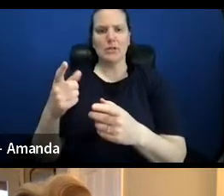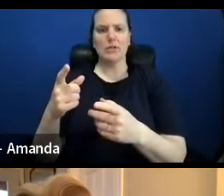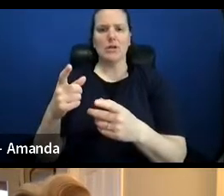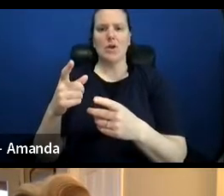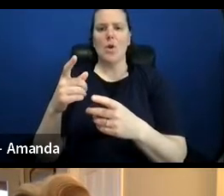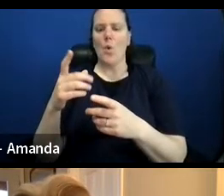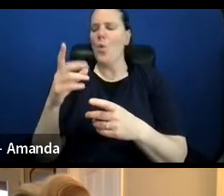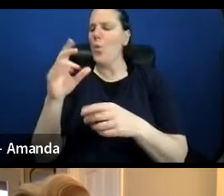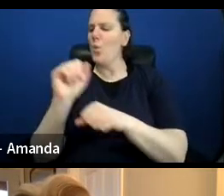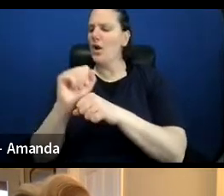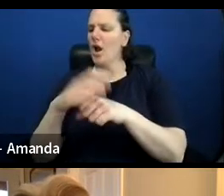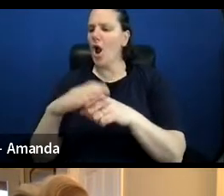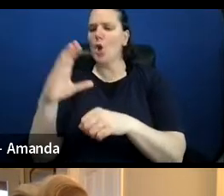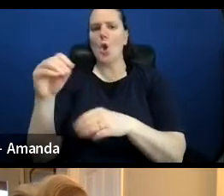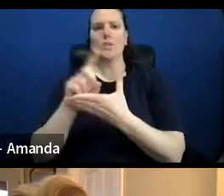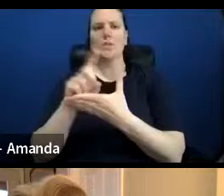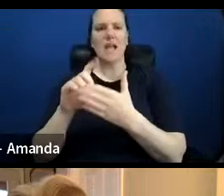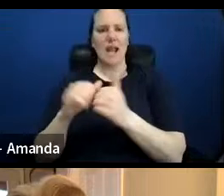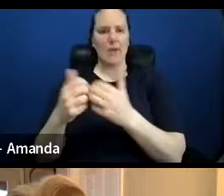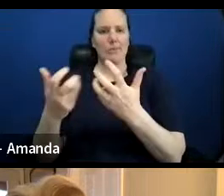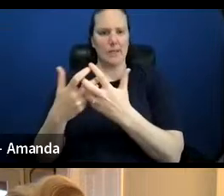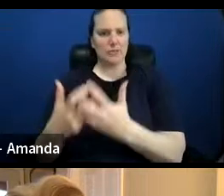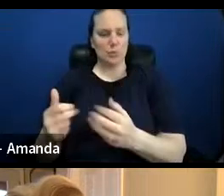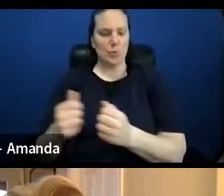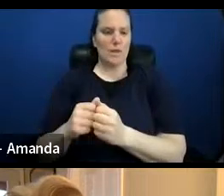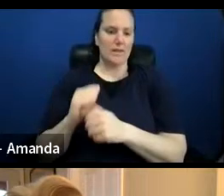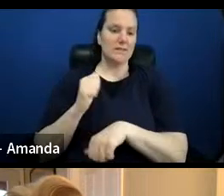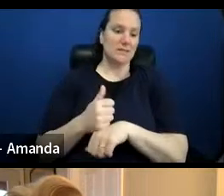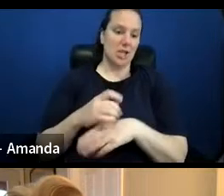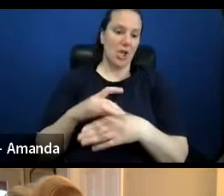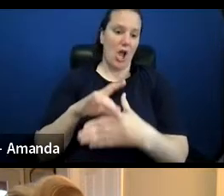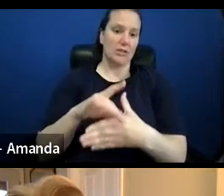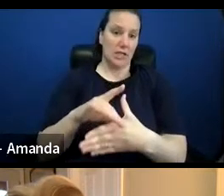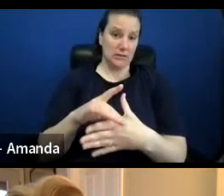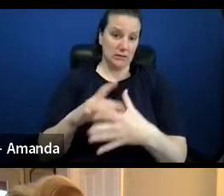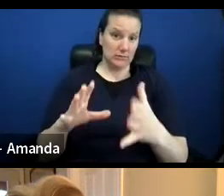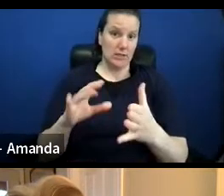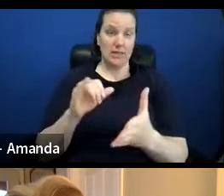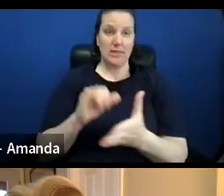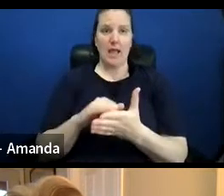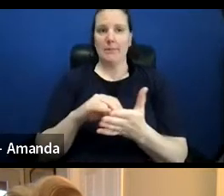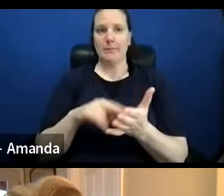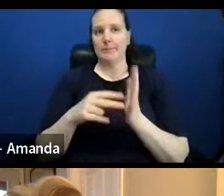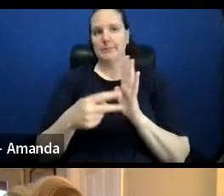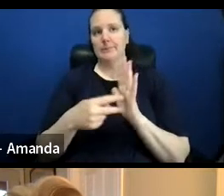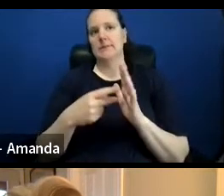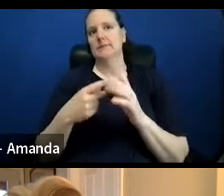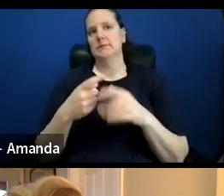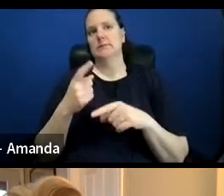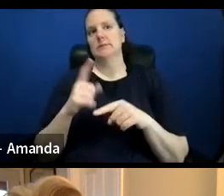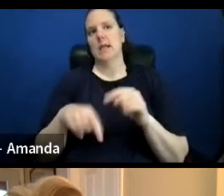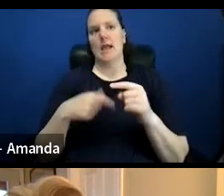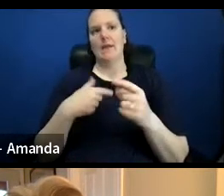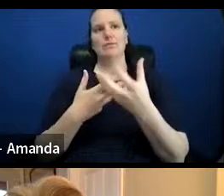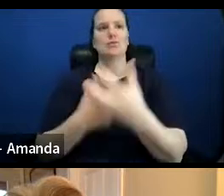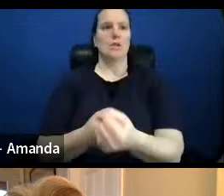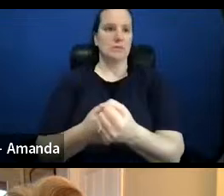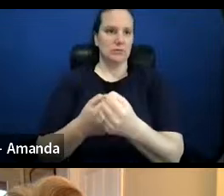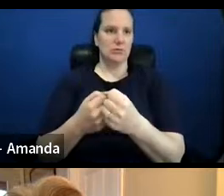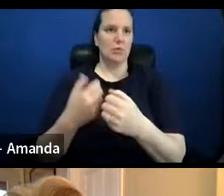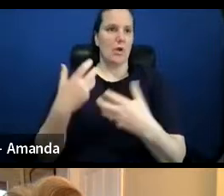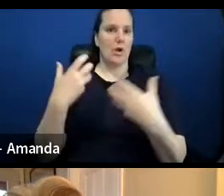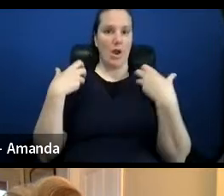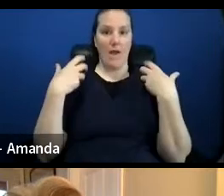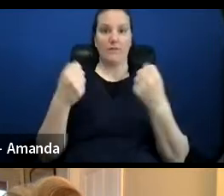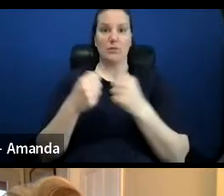how that meshes with the existing context that it's in. Now, that may not give you any more additional kind of confidence or trust in it, that we're working with the